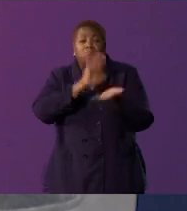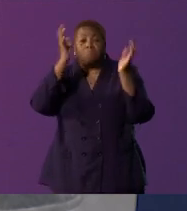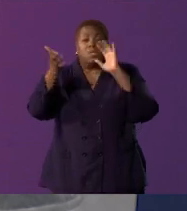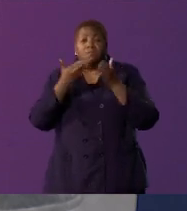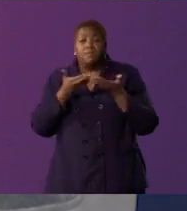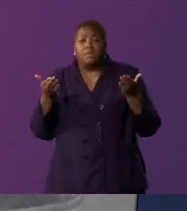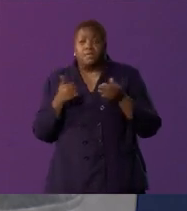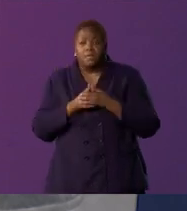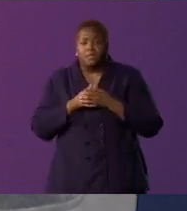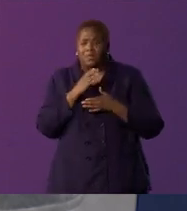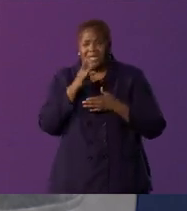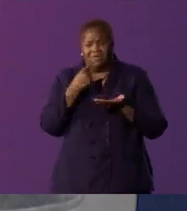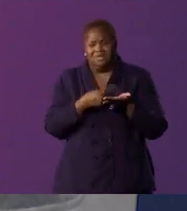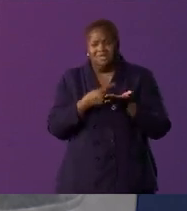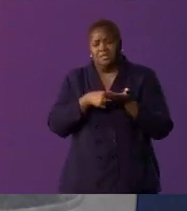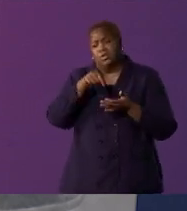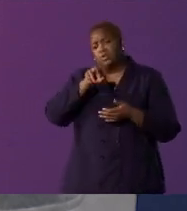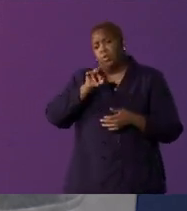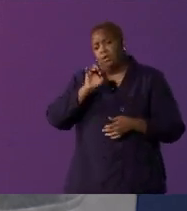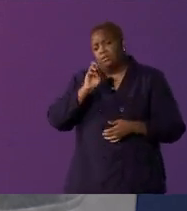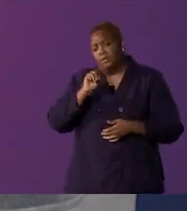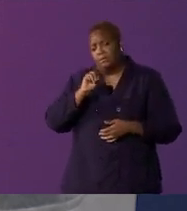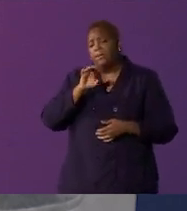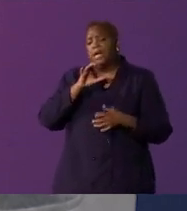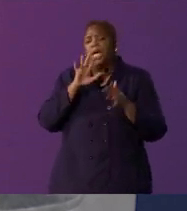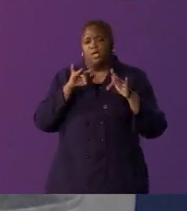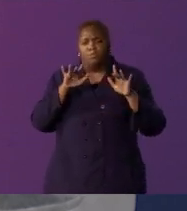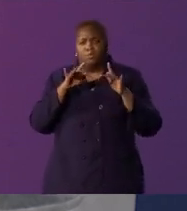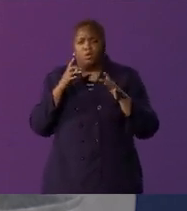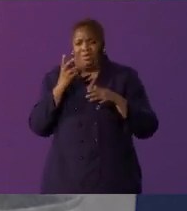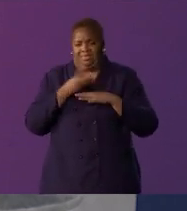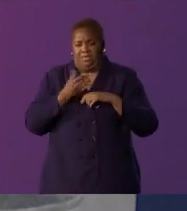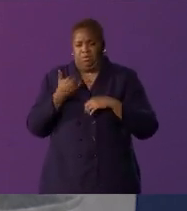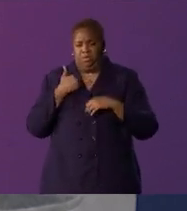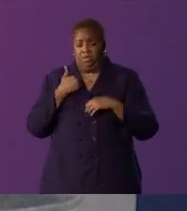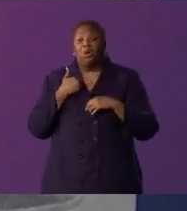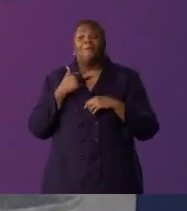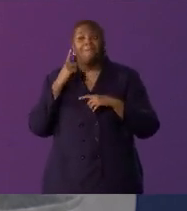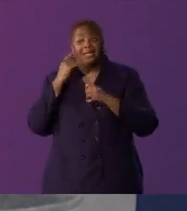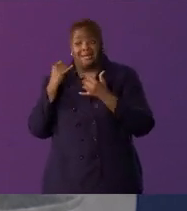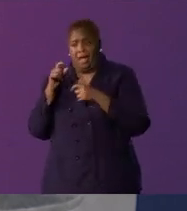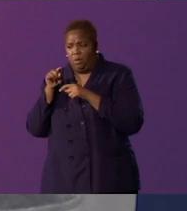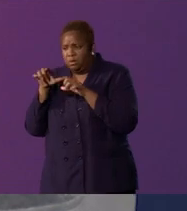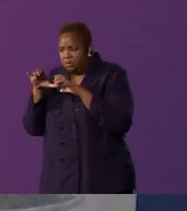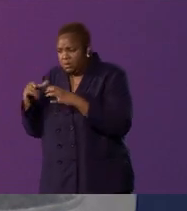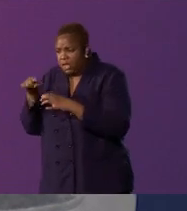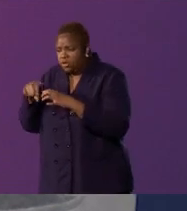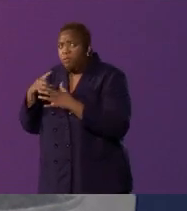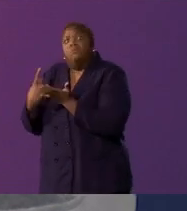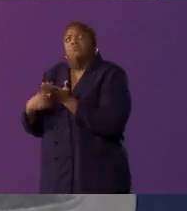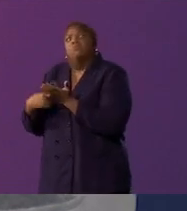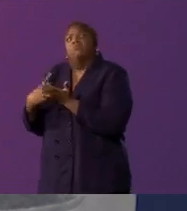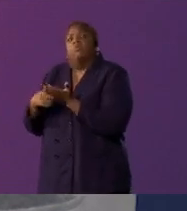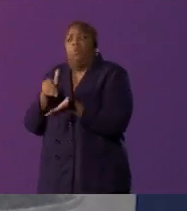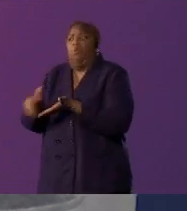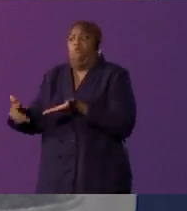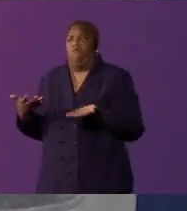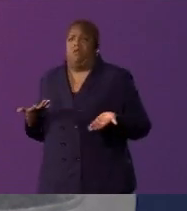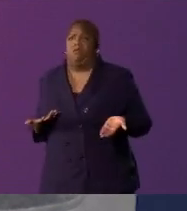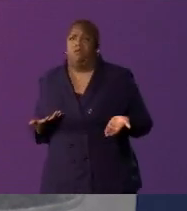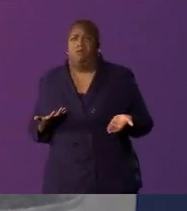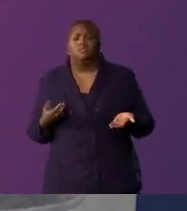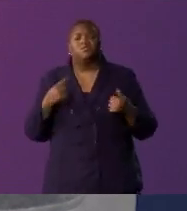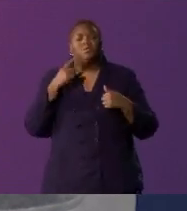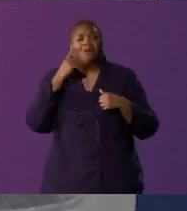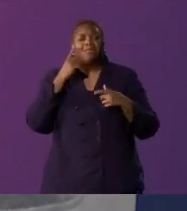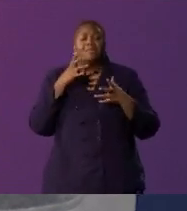quantum computing 6 months ago. Today, at least in certain circles, everybody's talking quantum computing. So I think there's a pace of